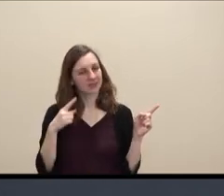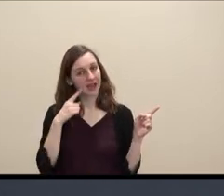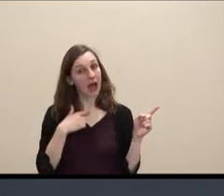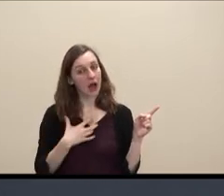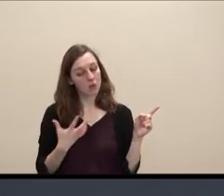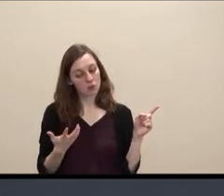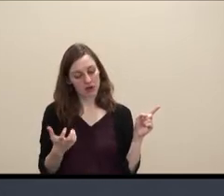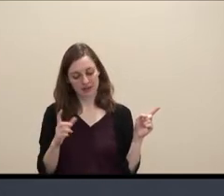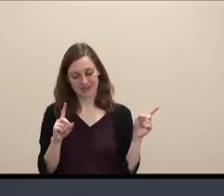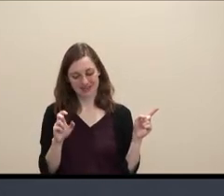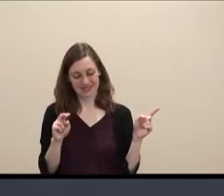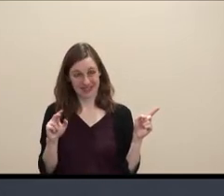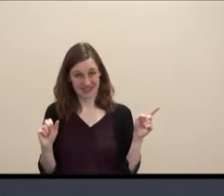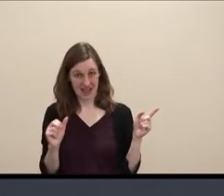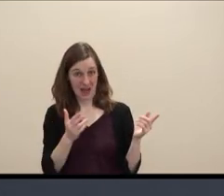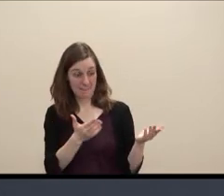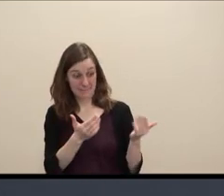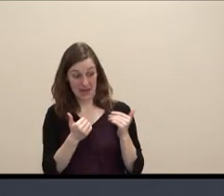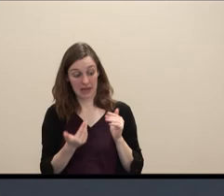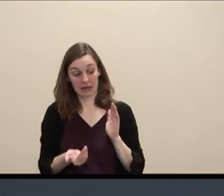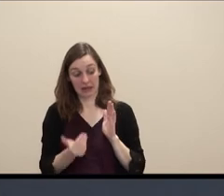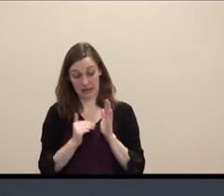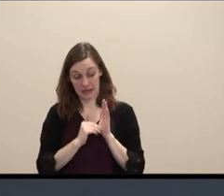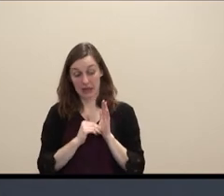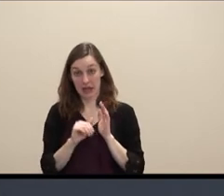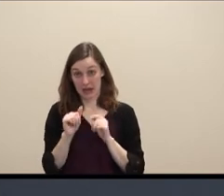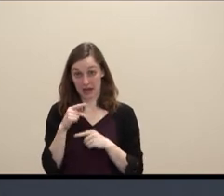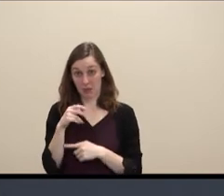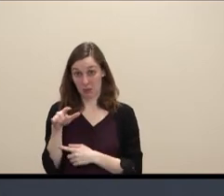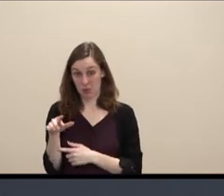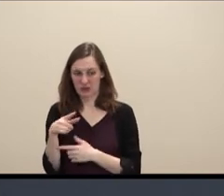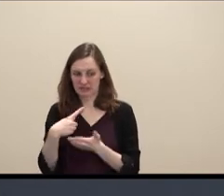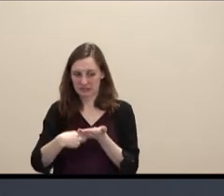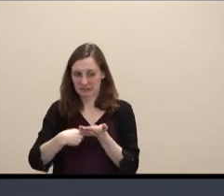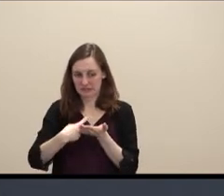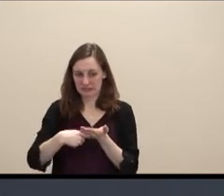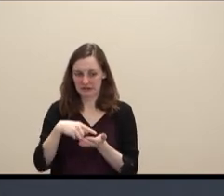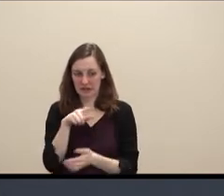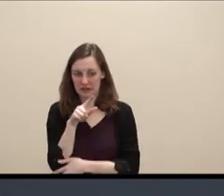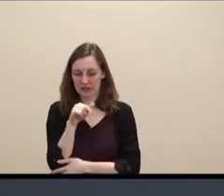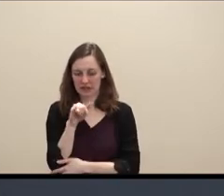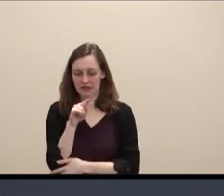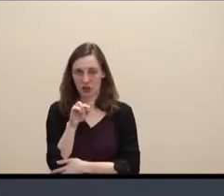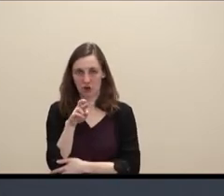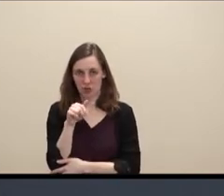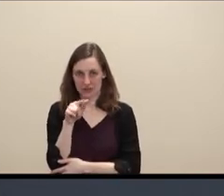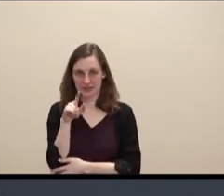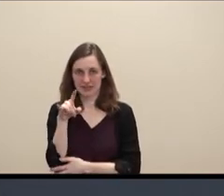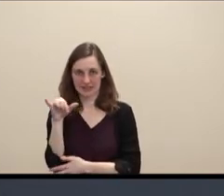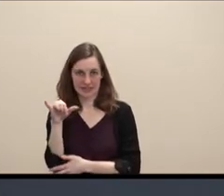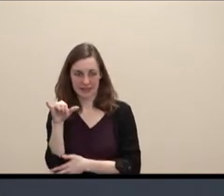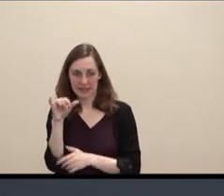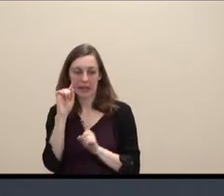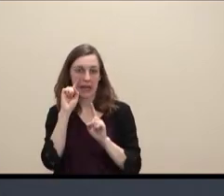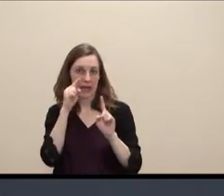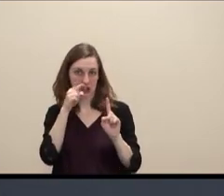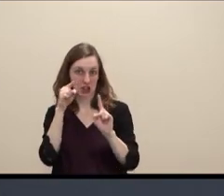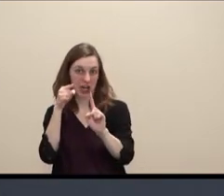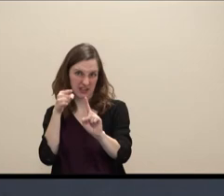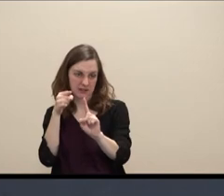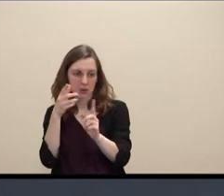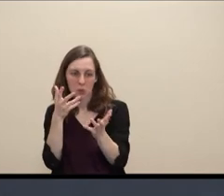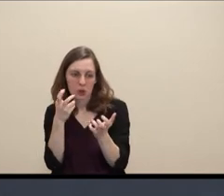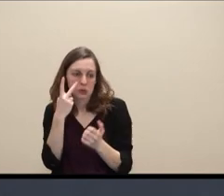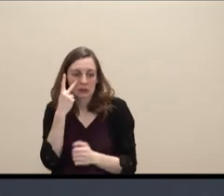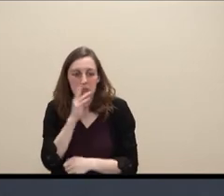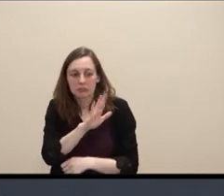come back in April and just talk to you about literacy initiatives and what she has done, she and her team